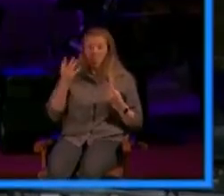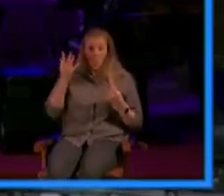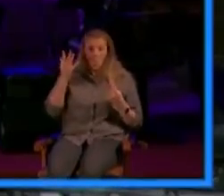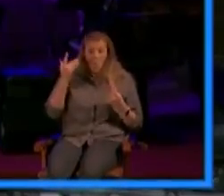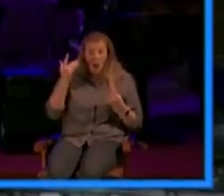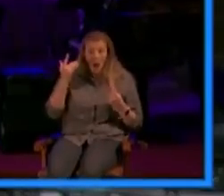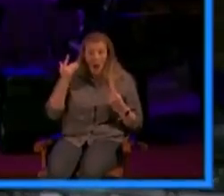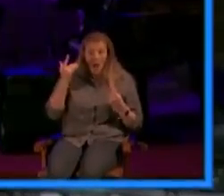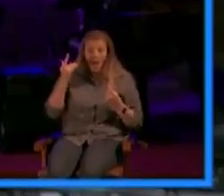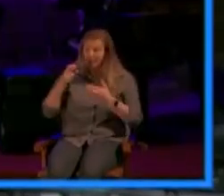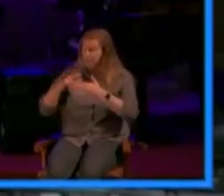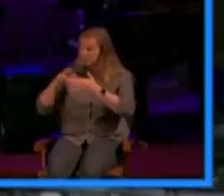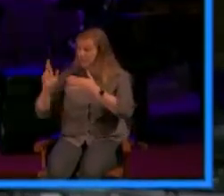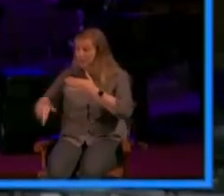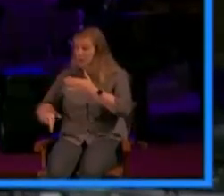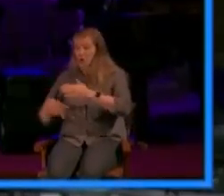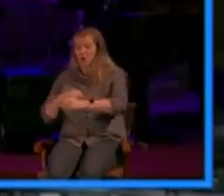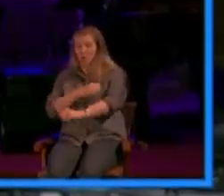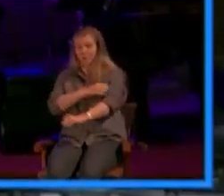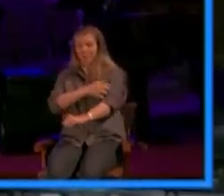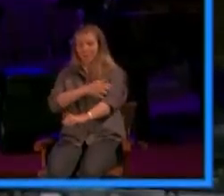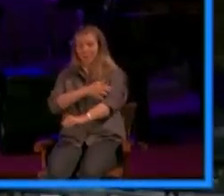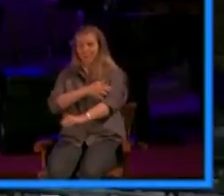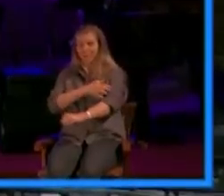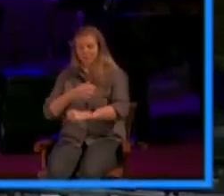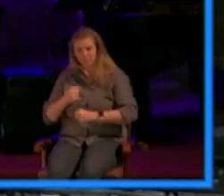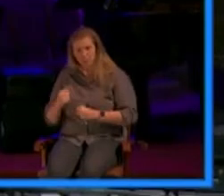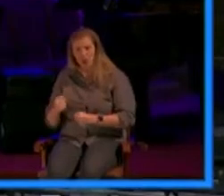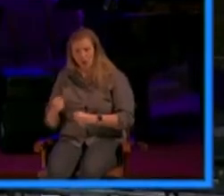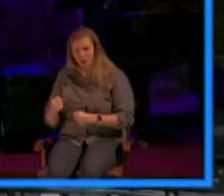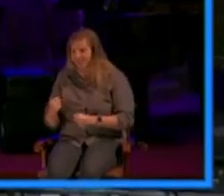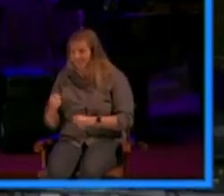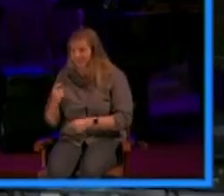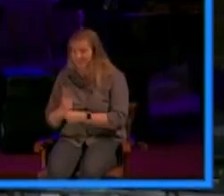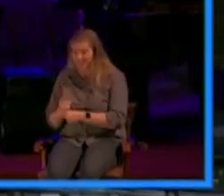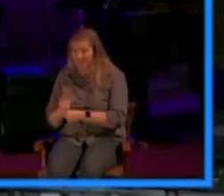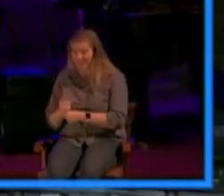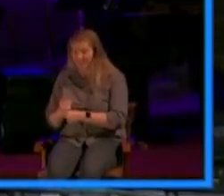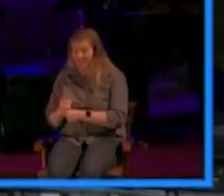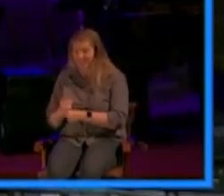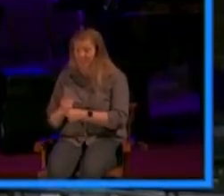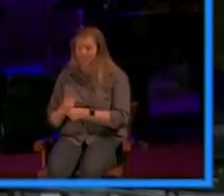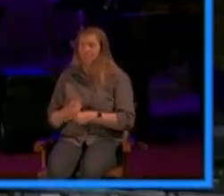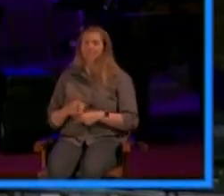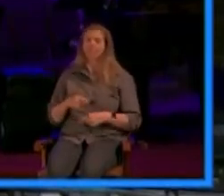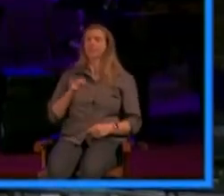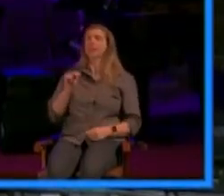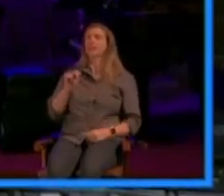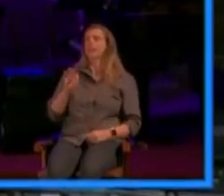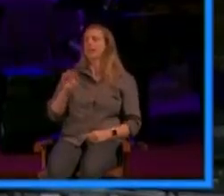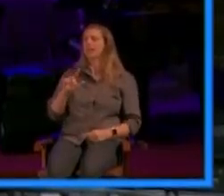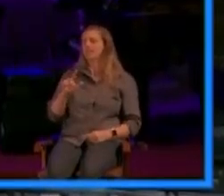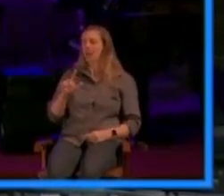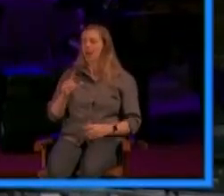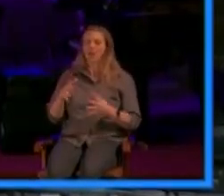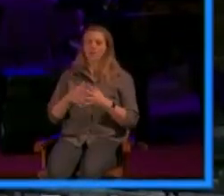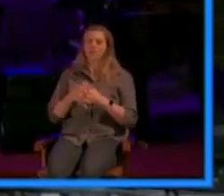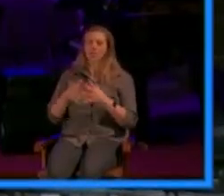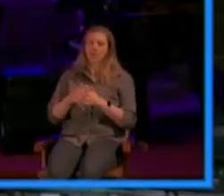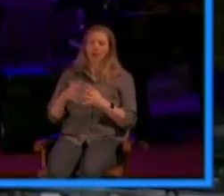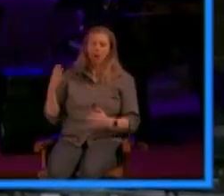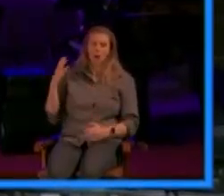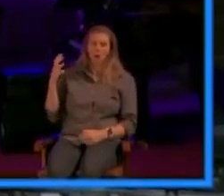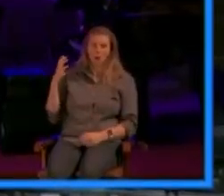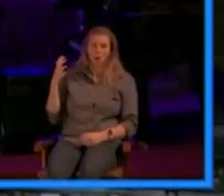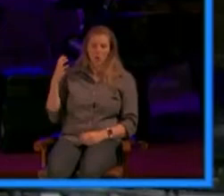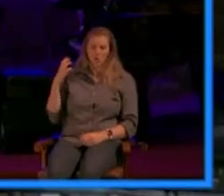later on. I love what Vince Lombardi, the great NFL football coach, some of y'all know his name, others